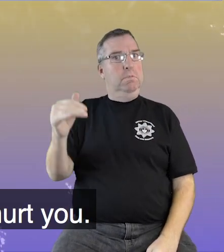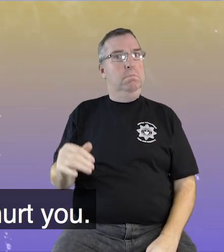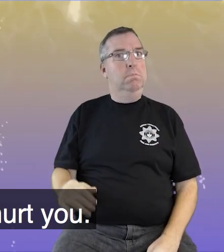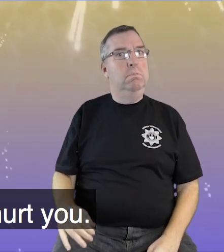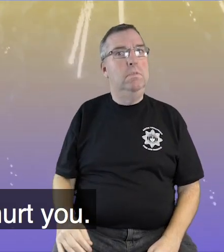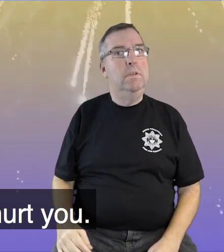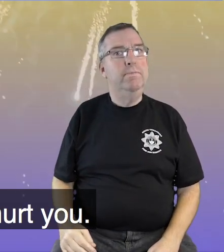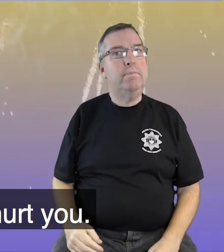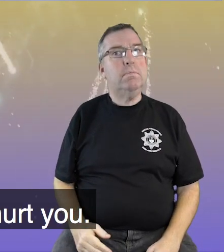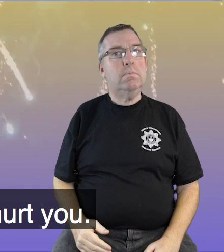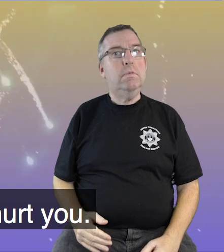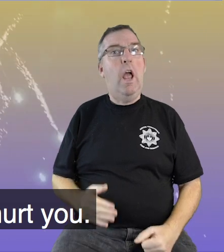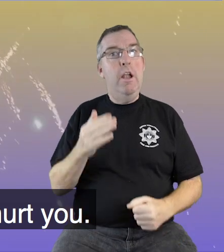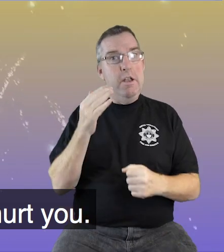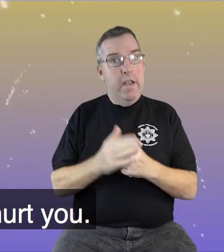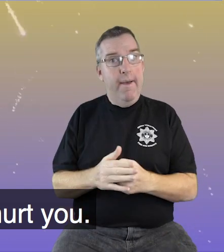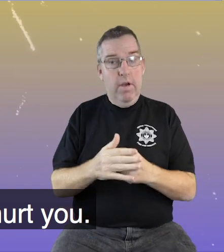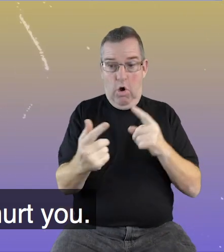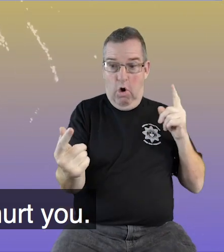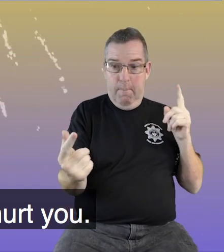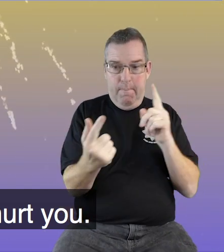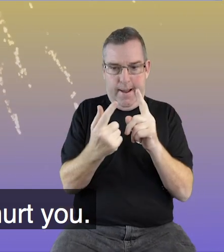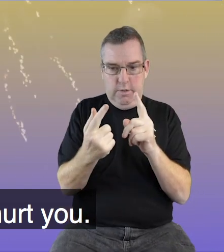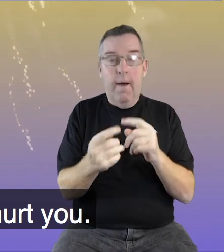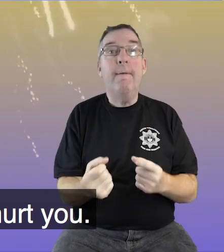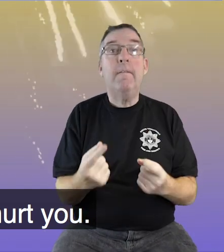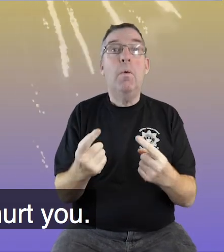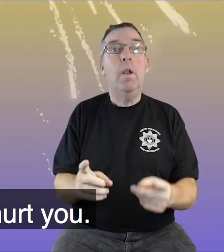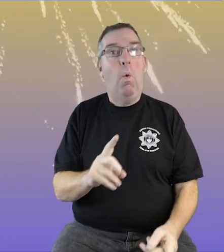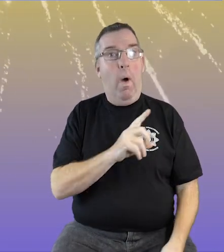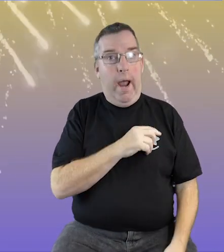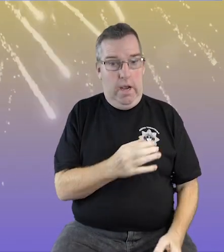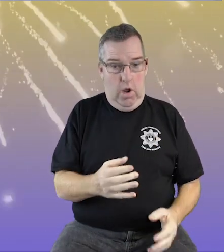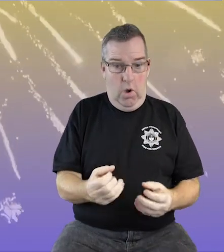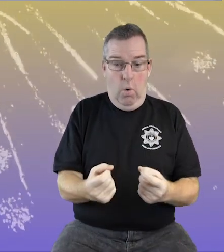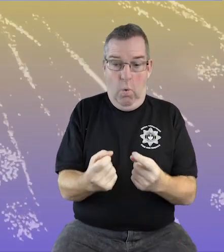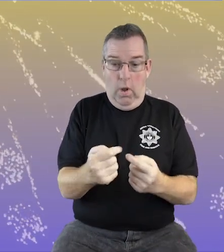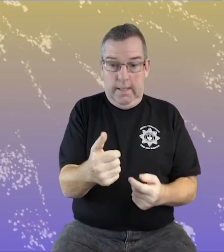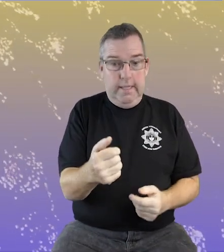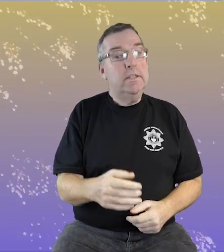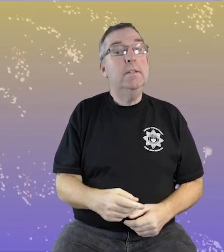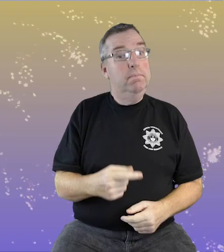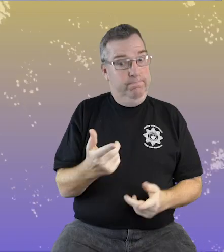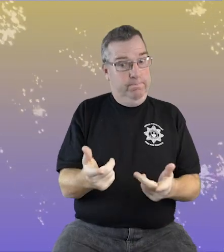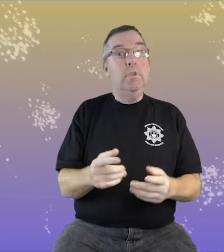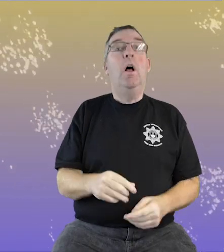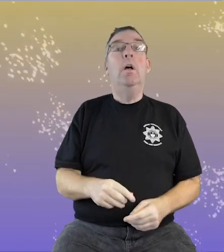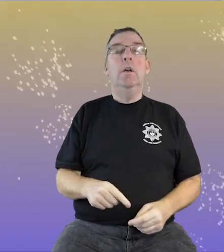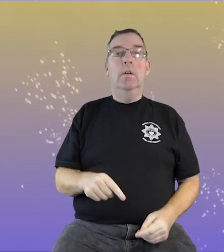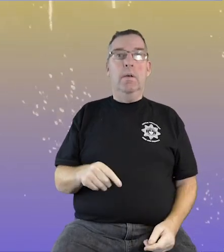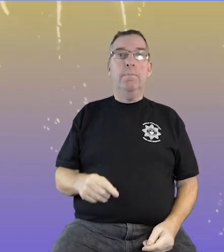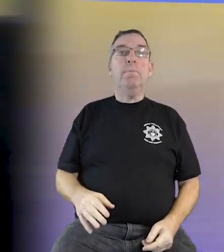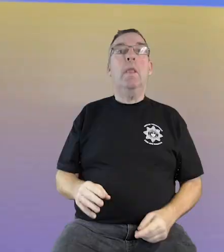adult. And never return to a firework, as it could still go off and hurt you. But remember to stand back at a